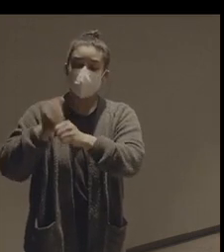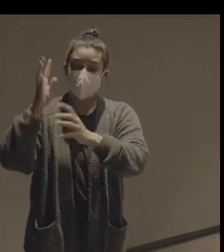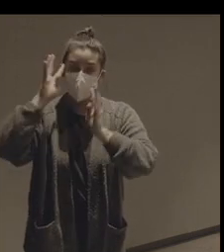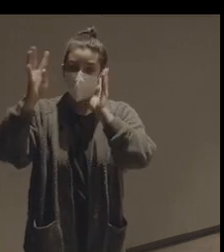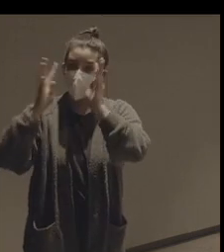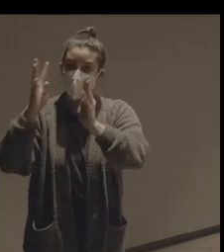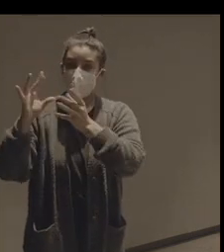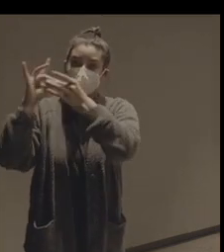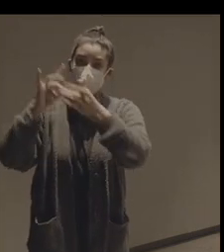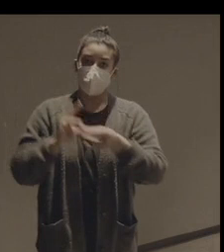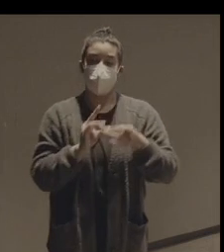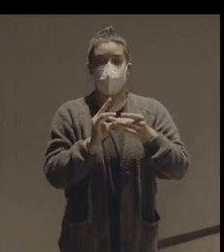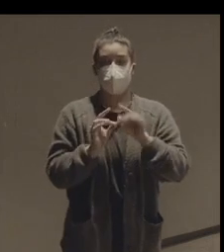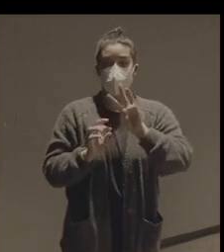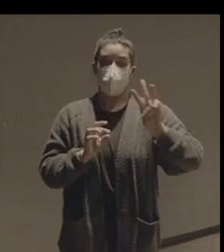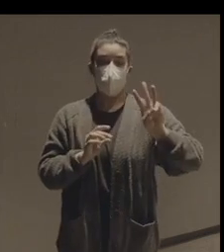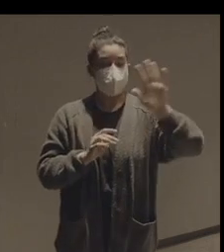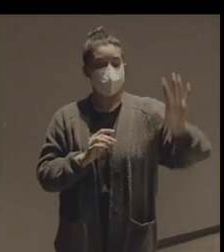optimism.